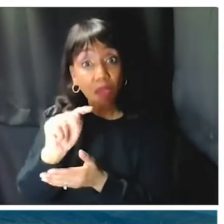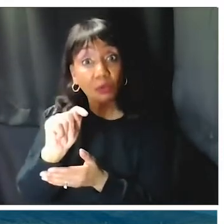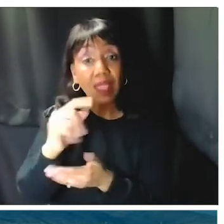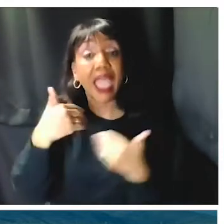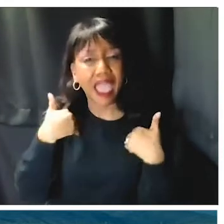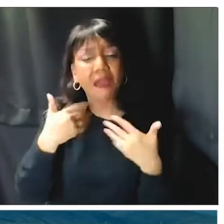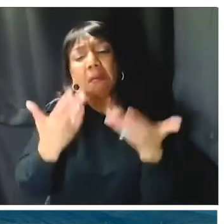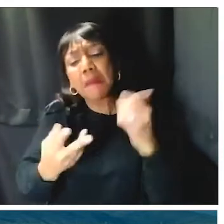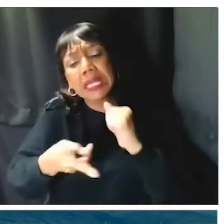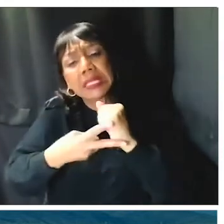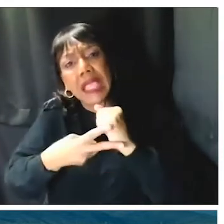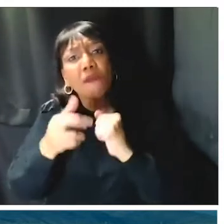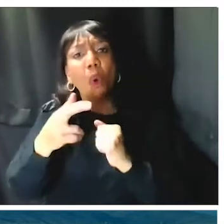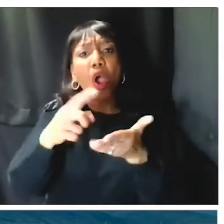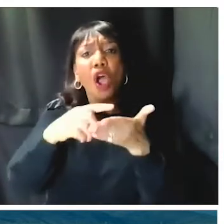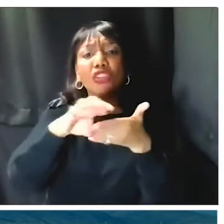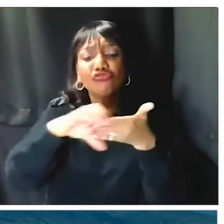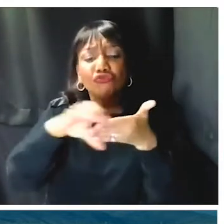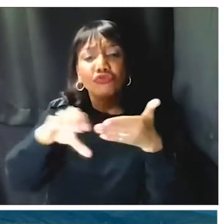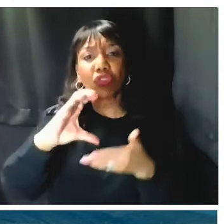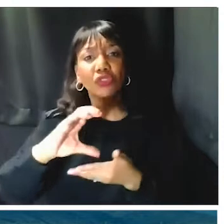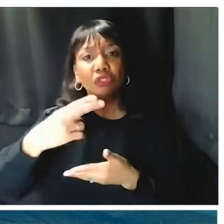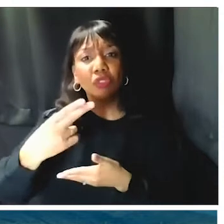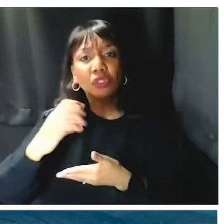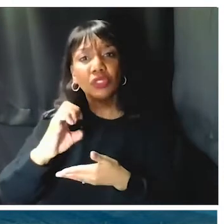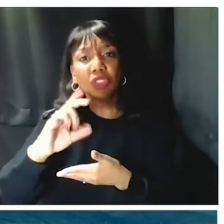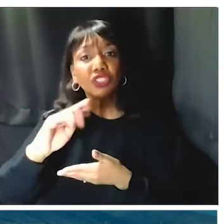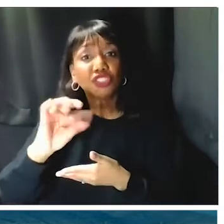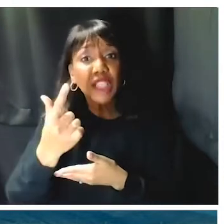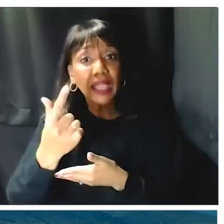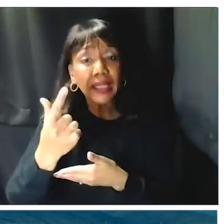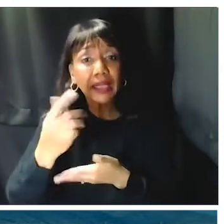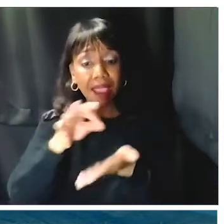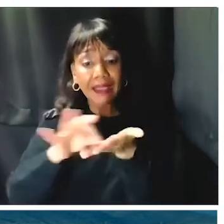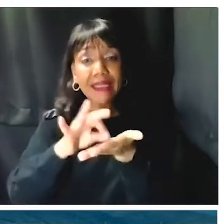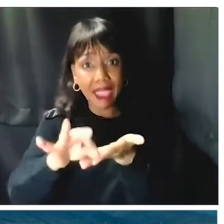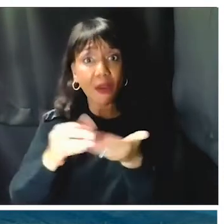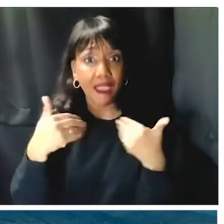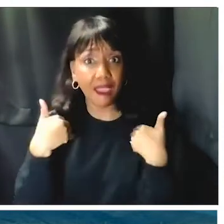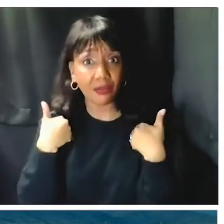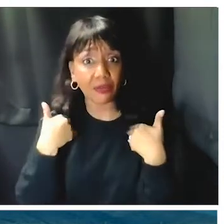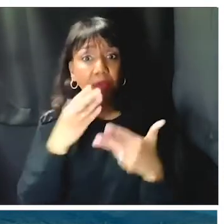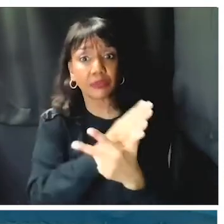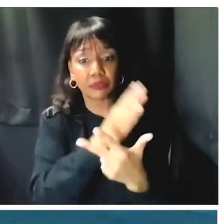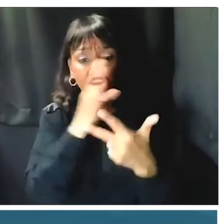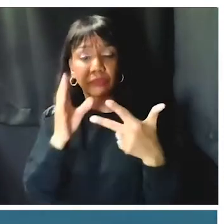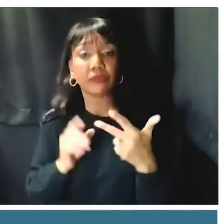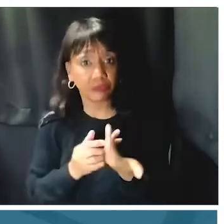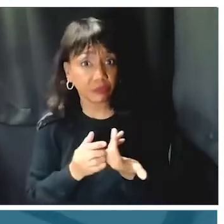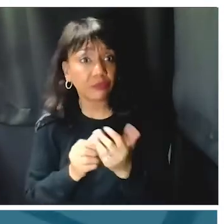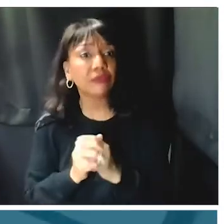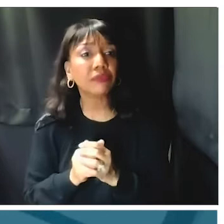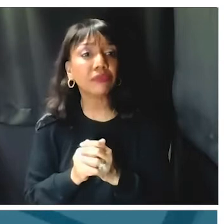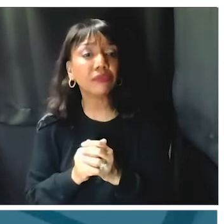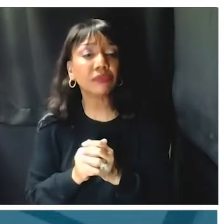This account may be a savings or a checking account. Graphic symbols for money, bank, and deposit appear identified as